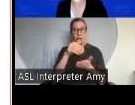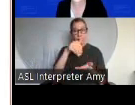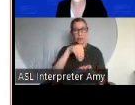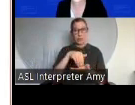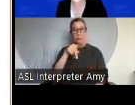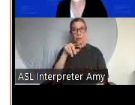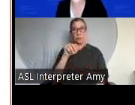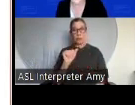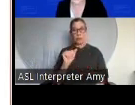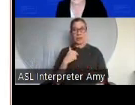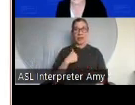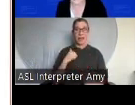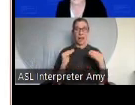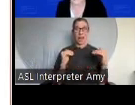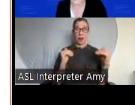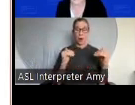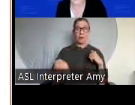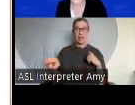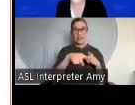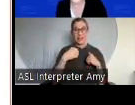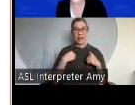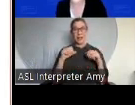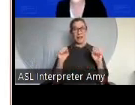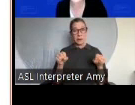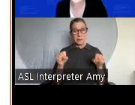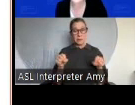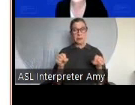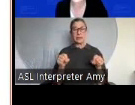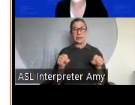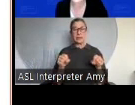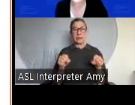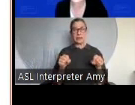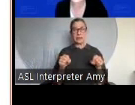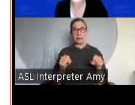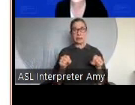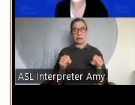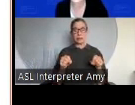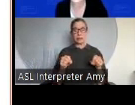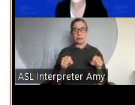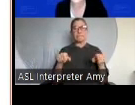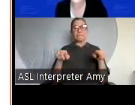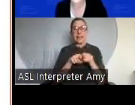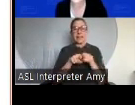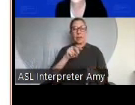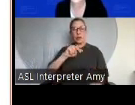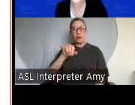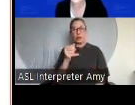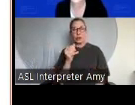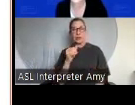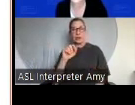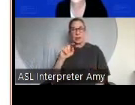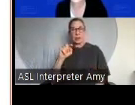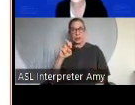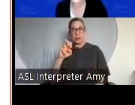that they have the ability through the operators like New Jersey Transit to take advantage